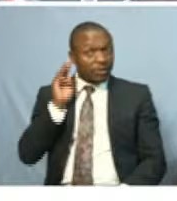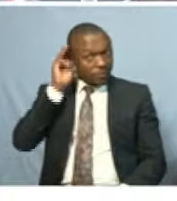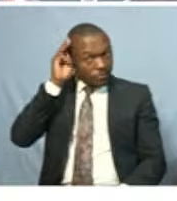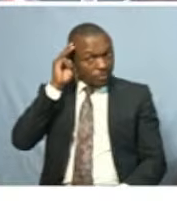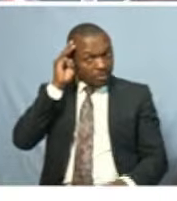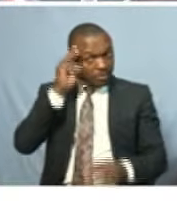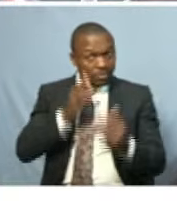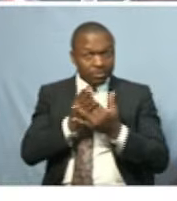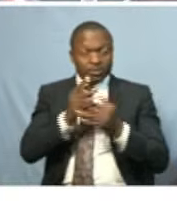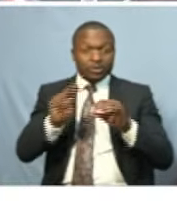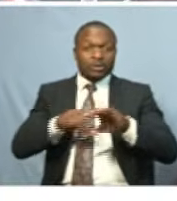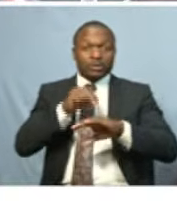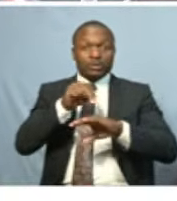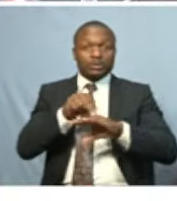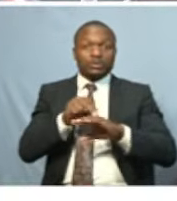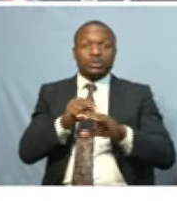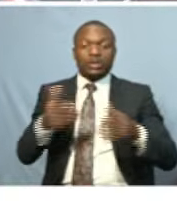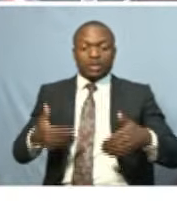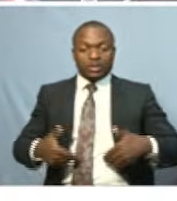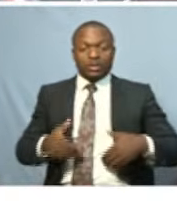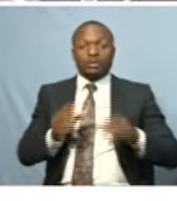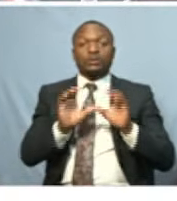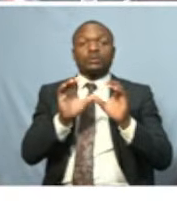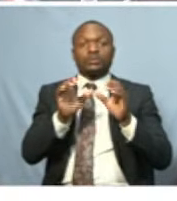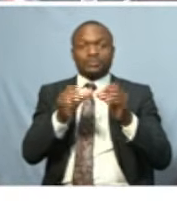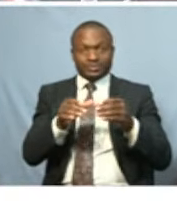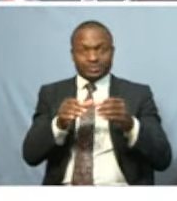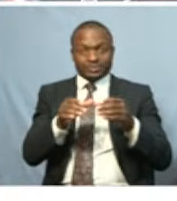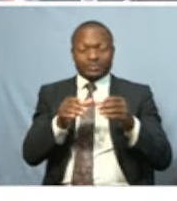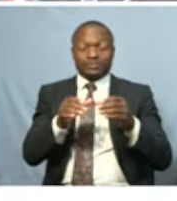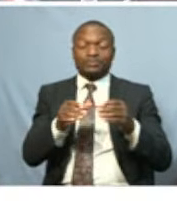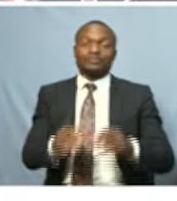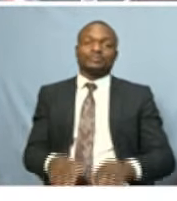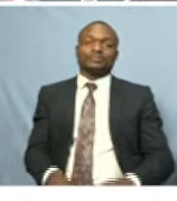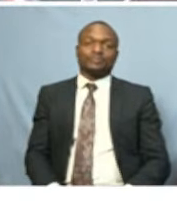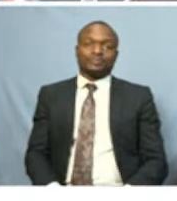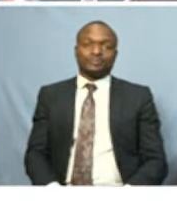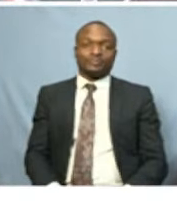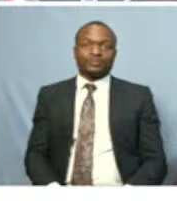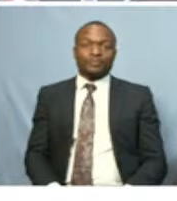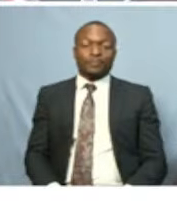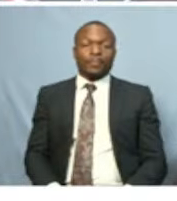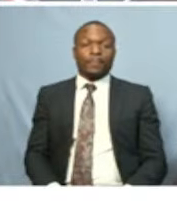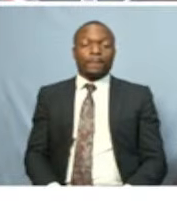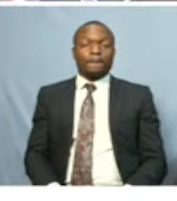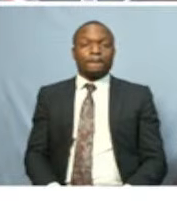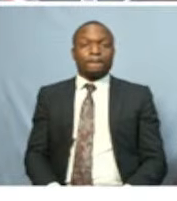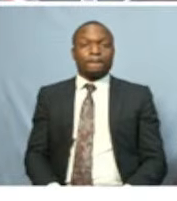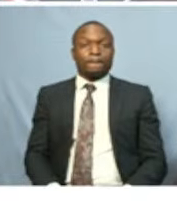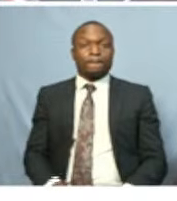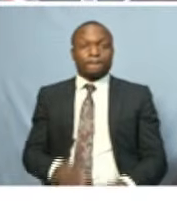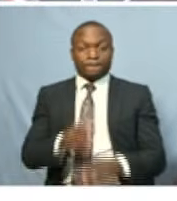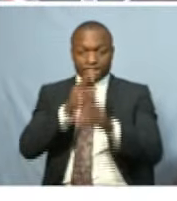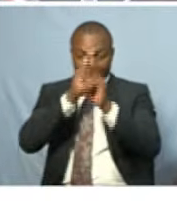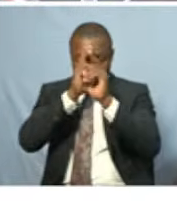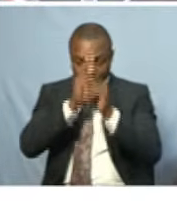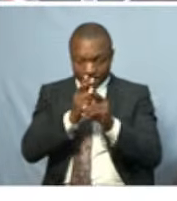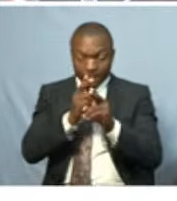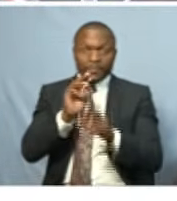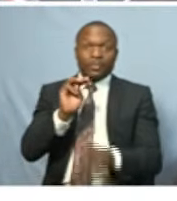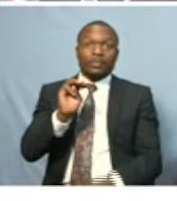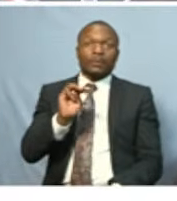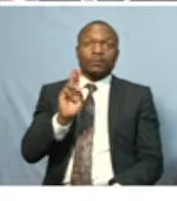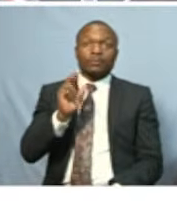National Youth Council, has leveraged on town hall meetings. Honorable Mushanga will be able to bear